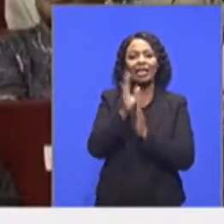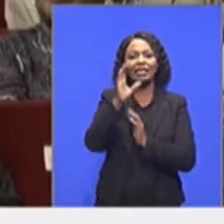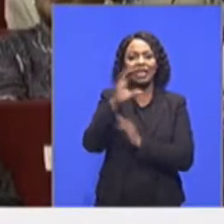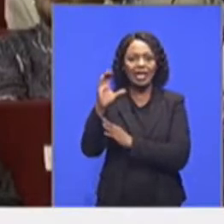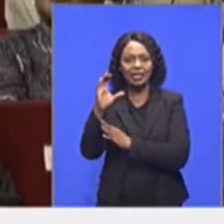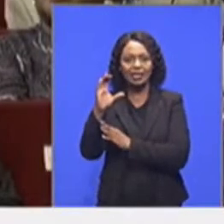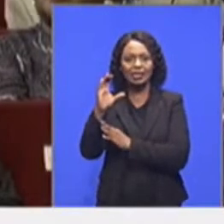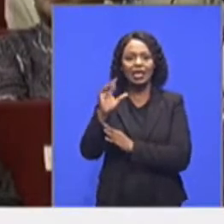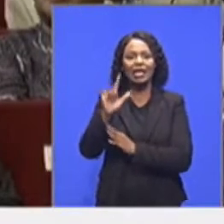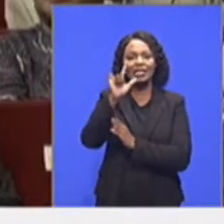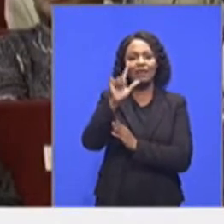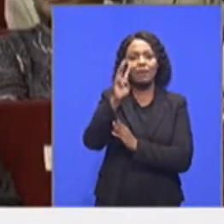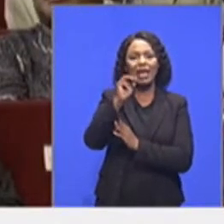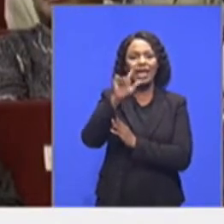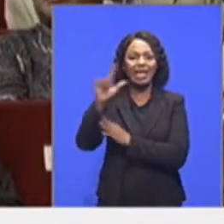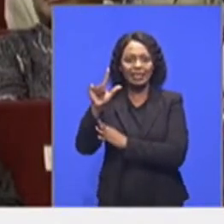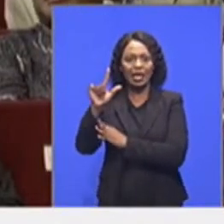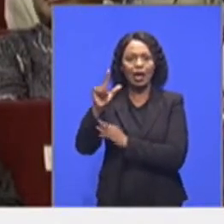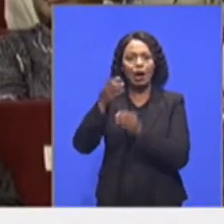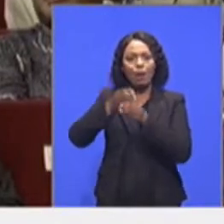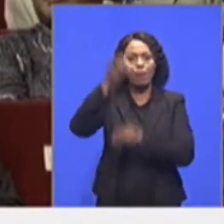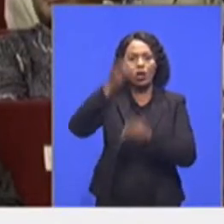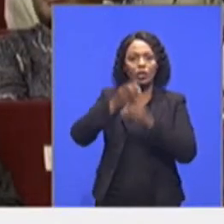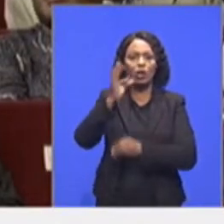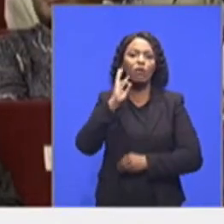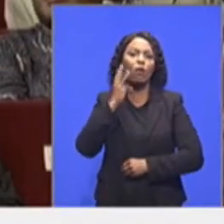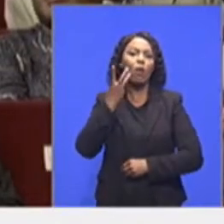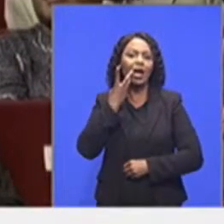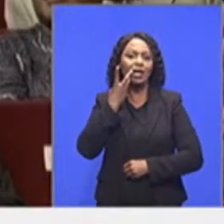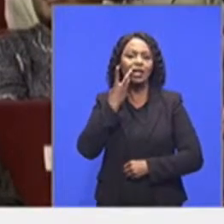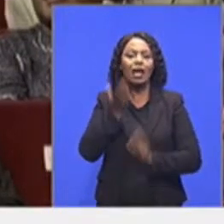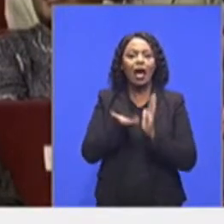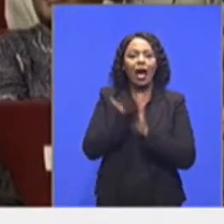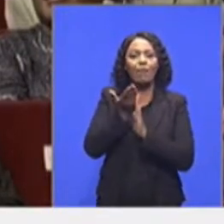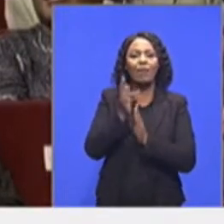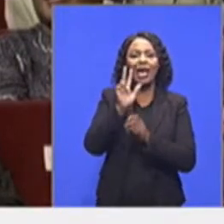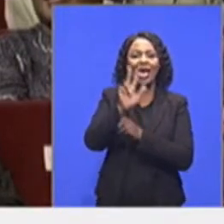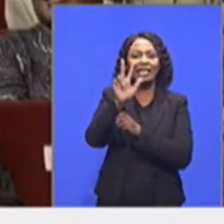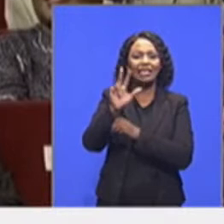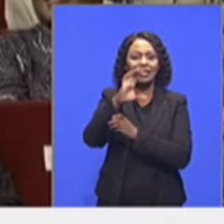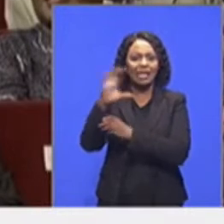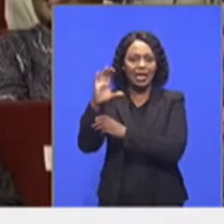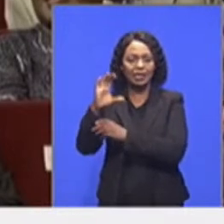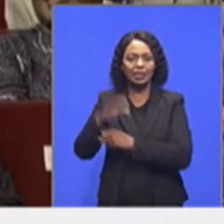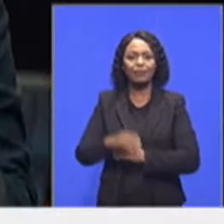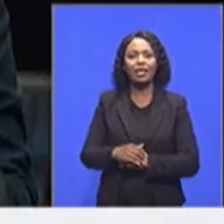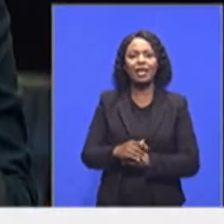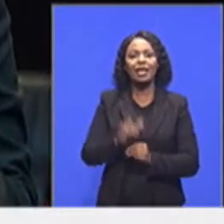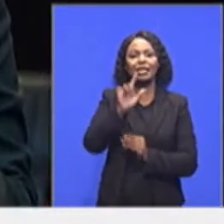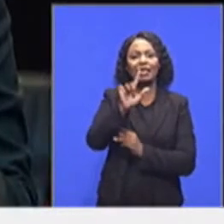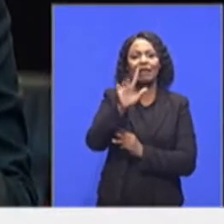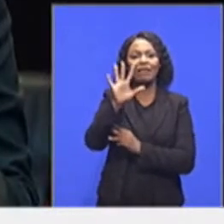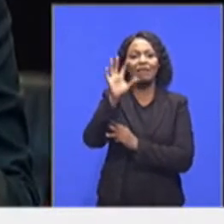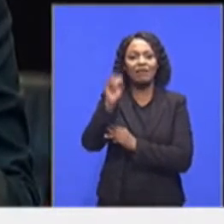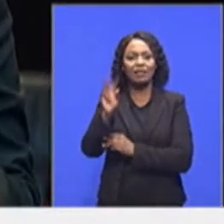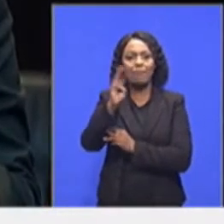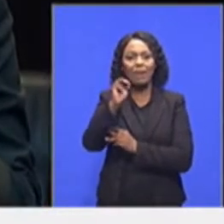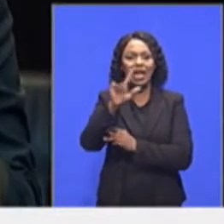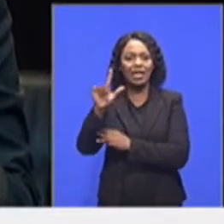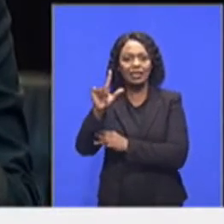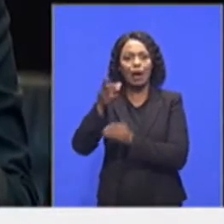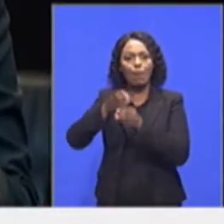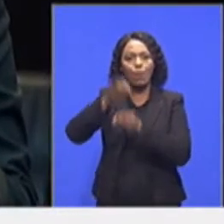milliliter bottle of wine goes by 18 cents. A 750 milliliter bottle